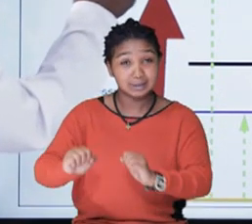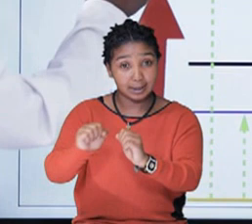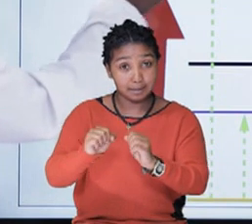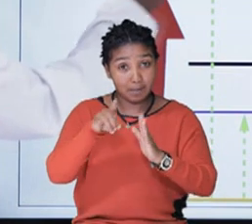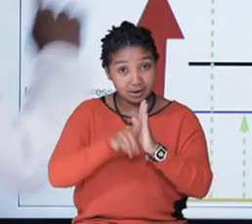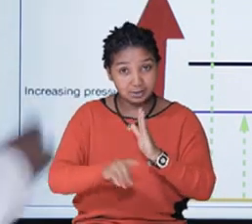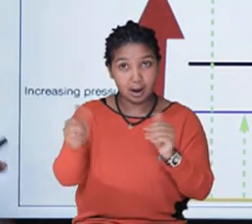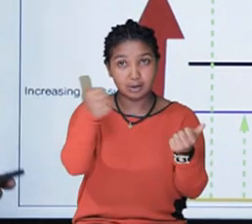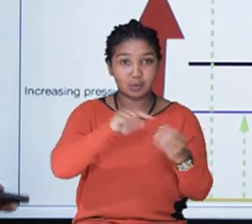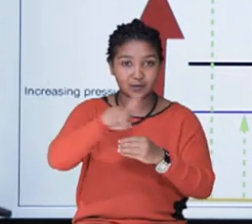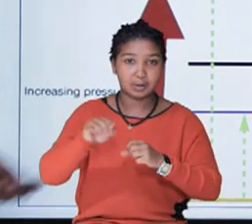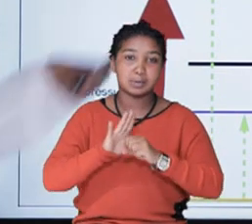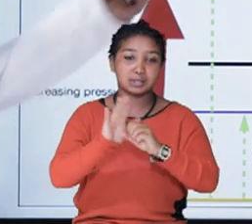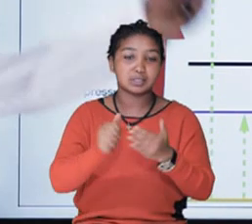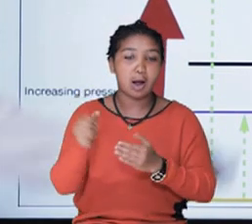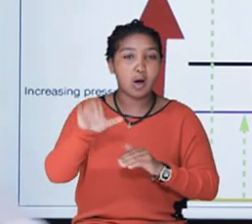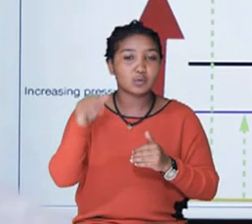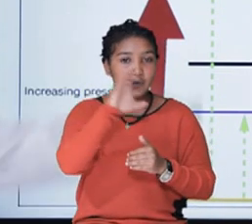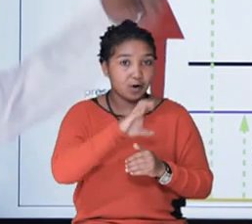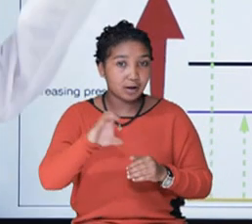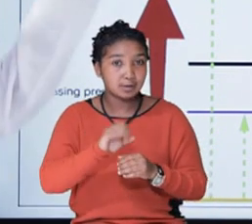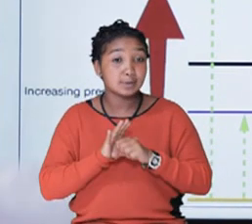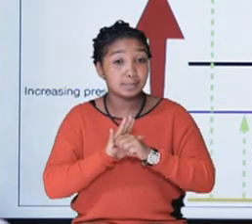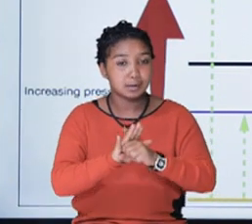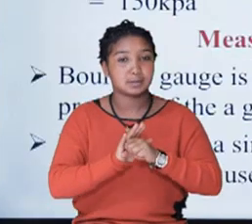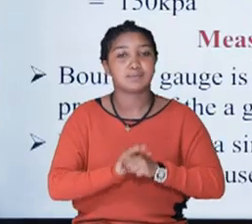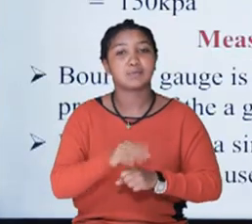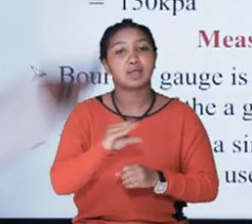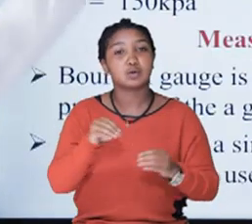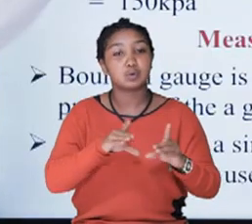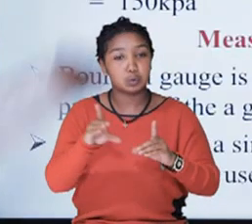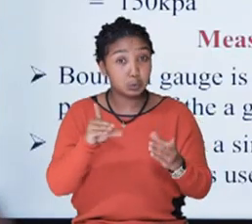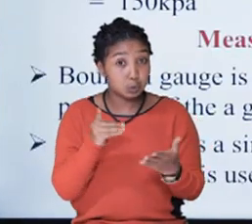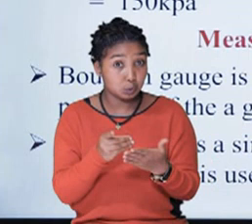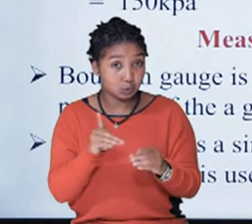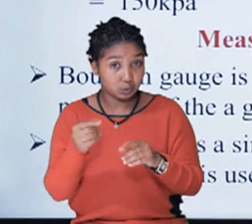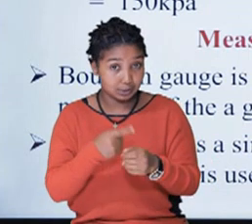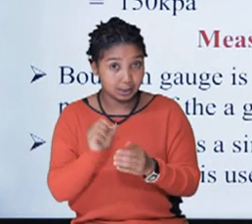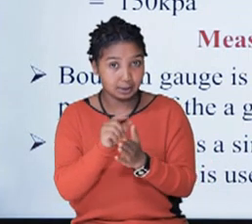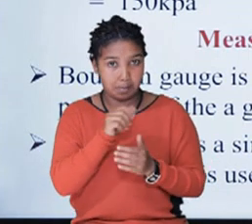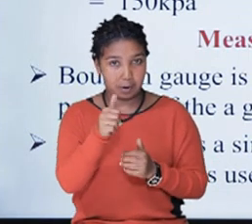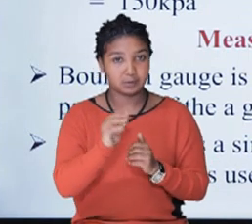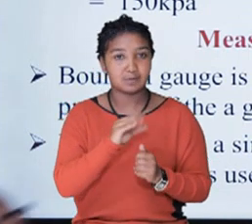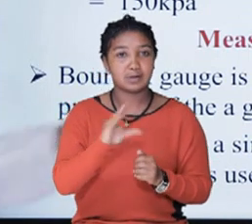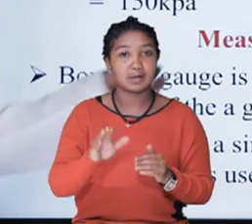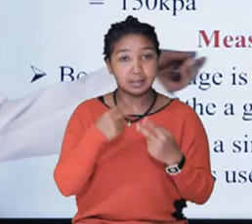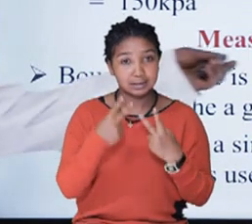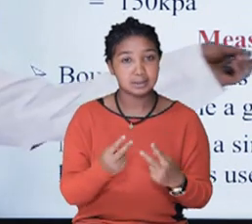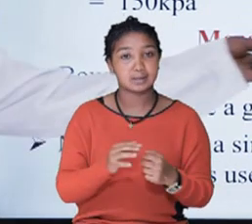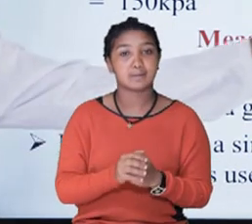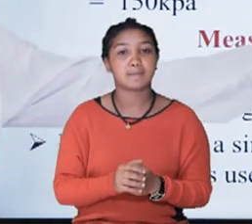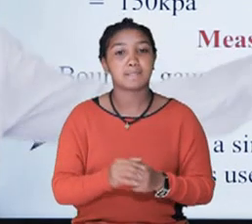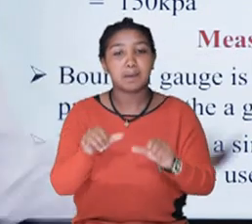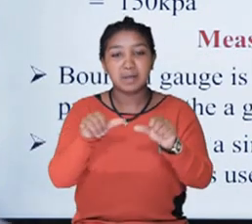pressure minus atmospheric pressure. This is how to find what? The pressure. And do this example by yourself. And